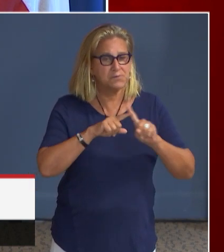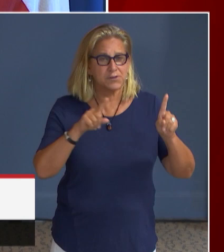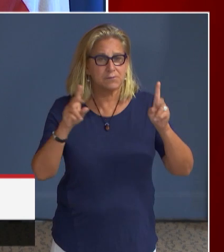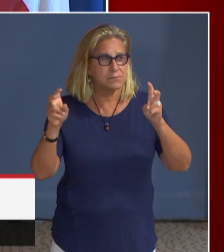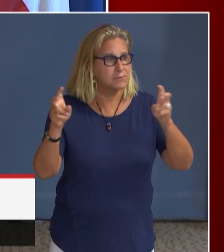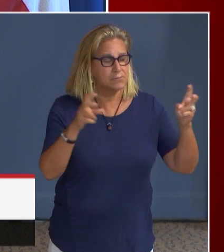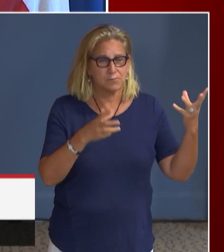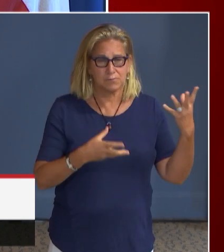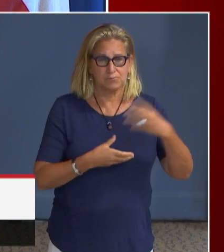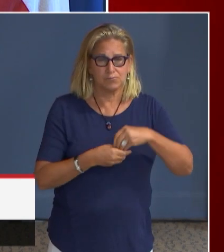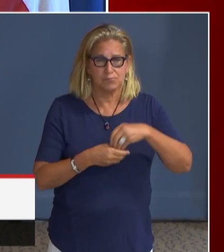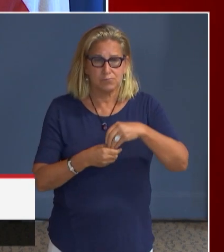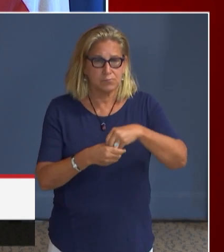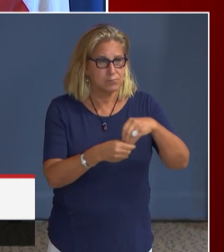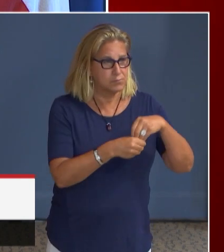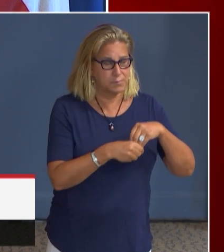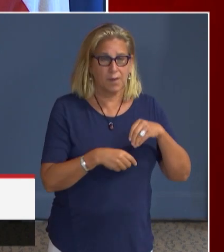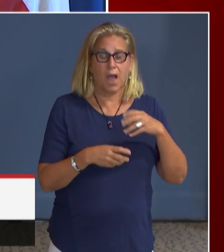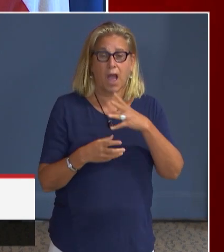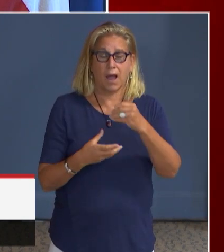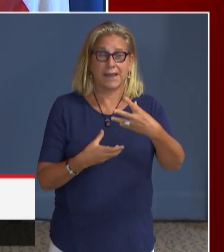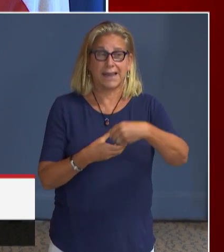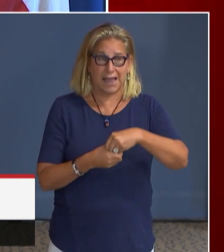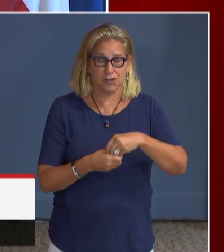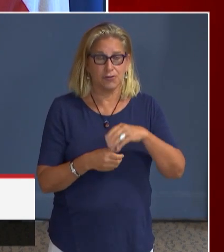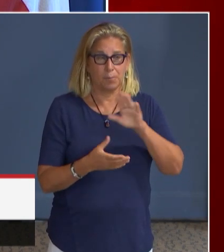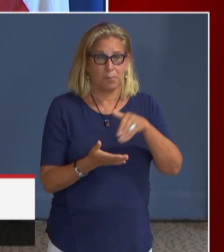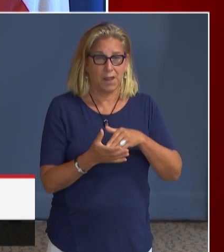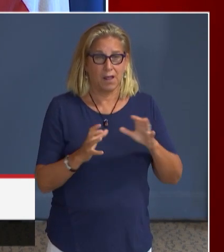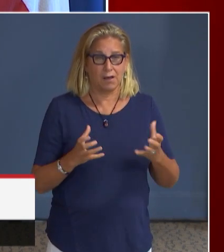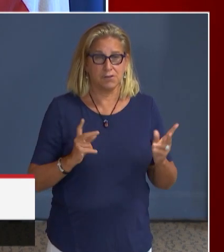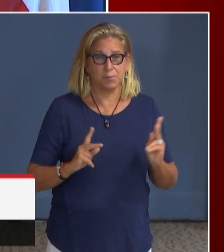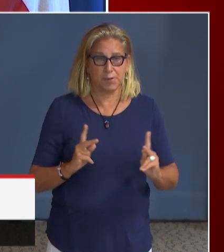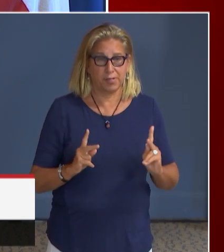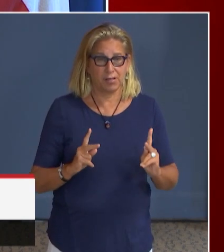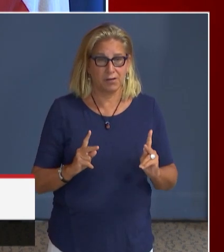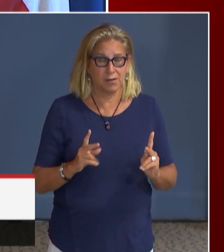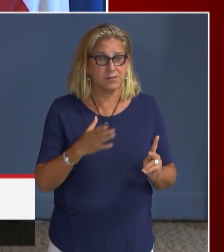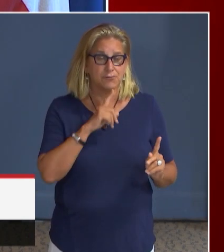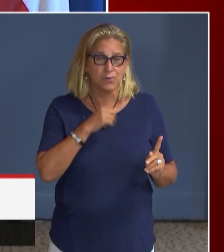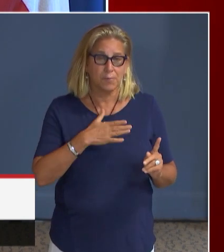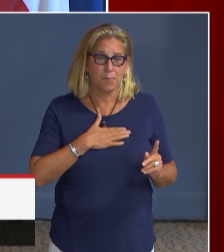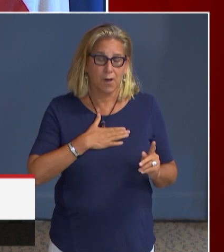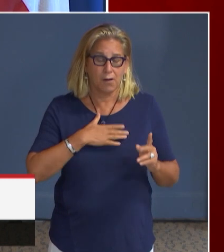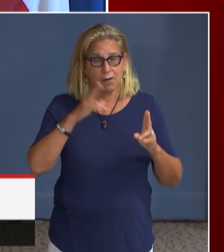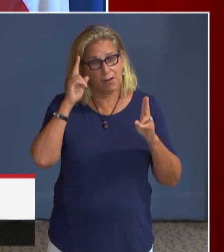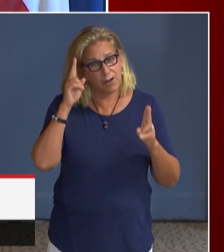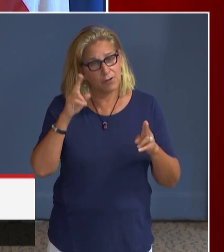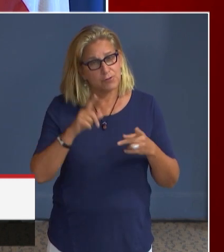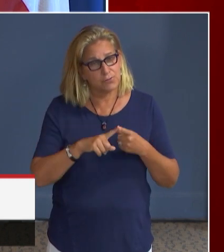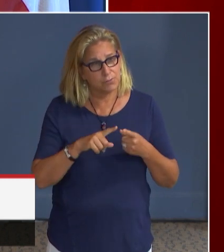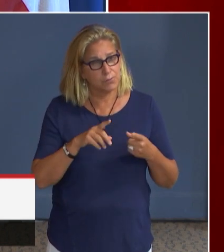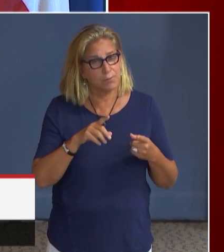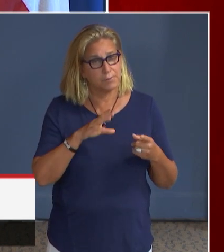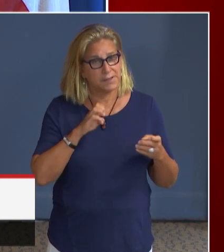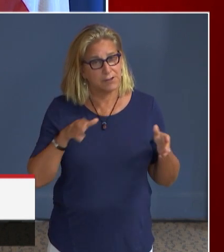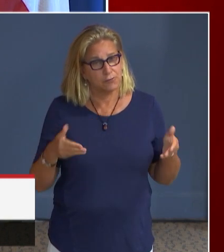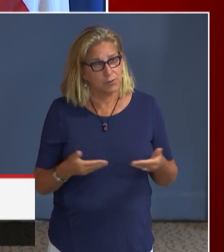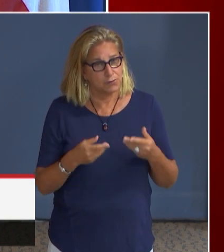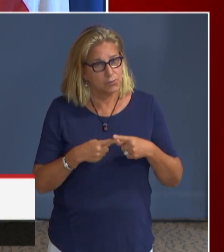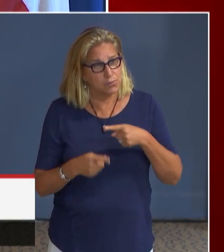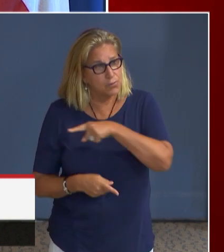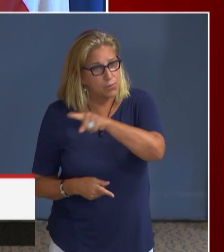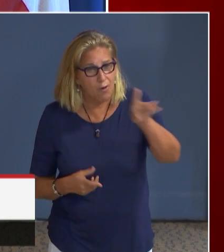And now, ladies and gentlemen, it is my honor to introduce to you the Honorable Mayor